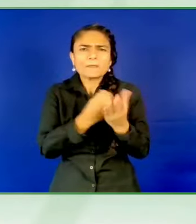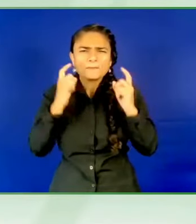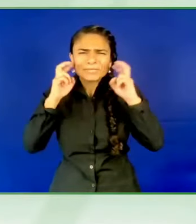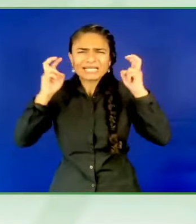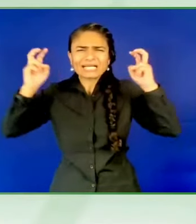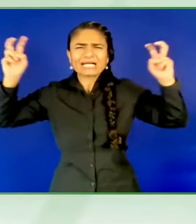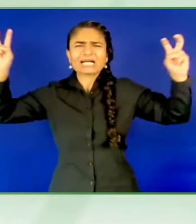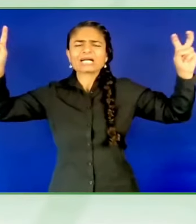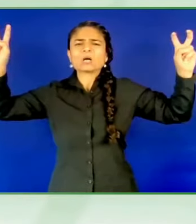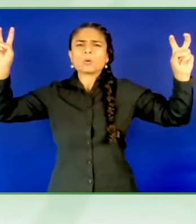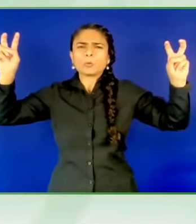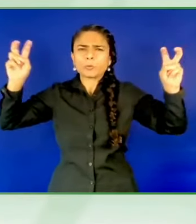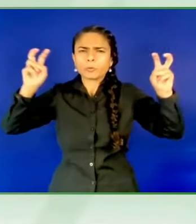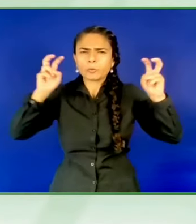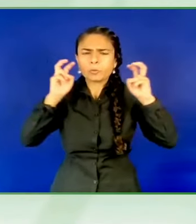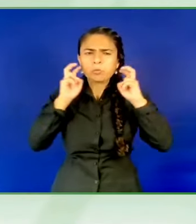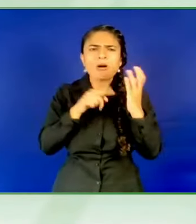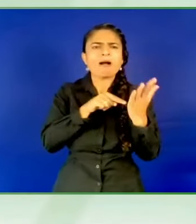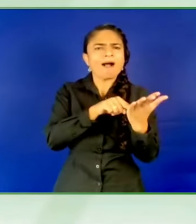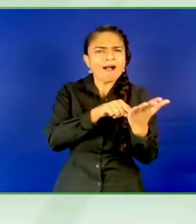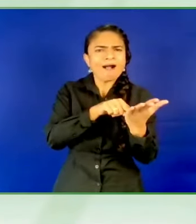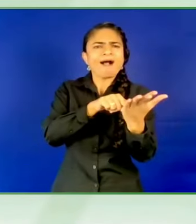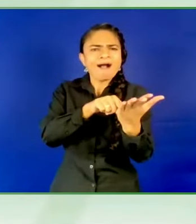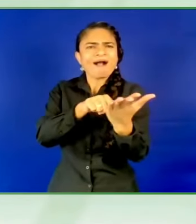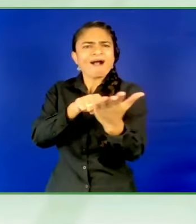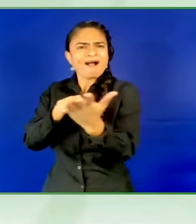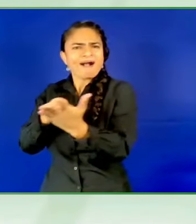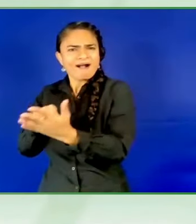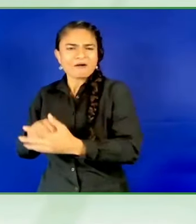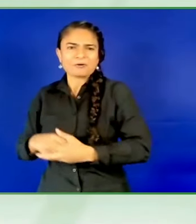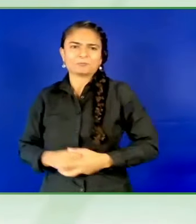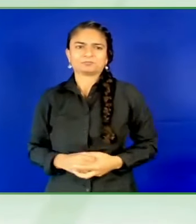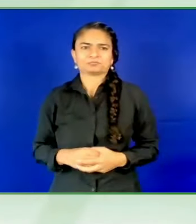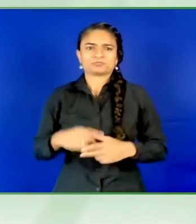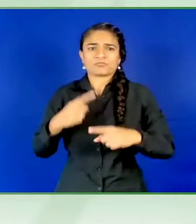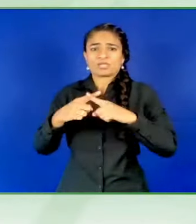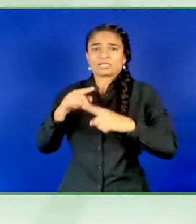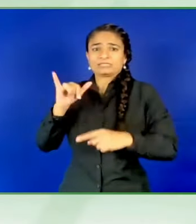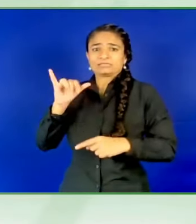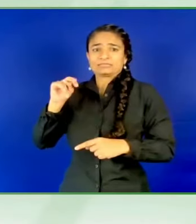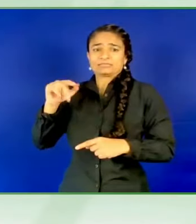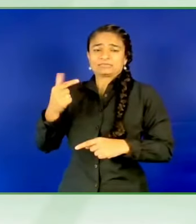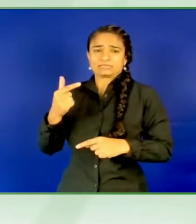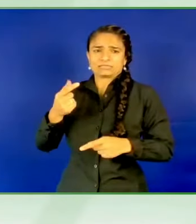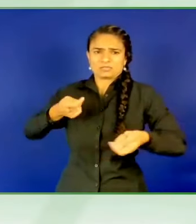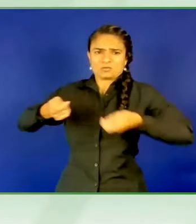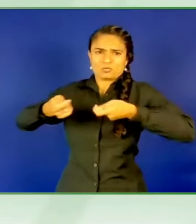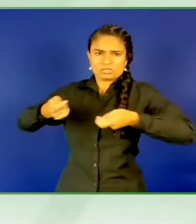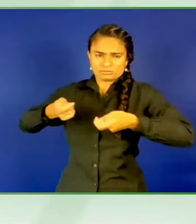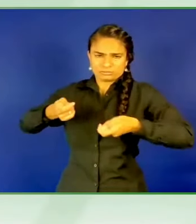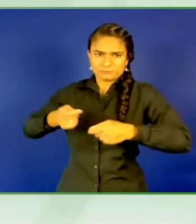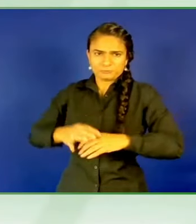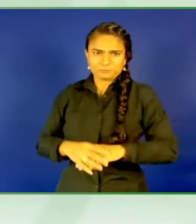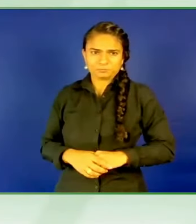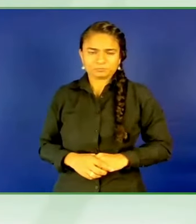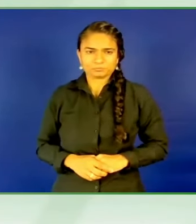working on. It's really amazing to see what you're doing, and we hope to circle back to you for more information during the Q&A session. If I may, I would